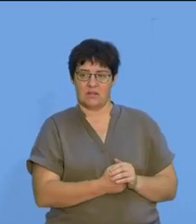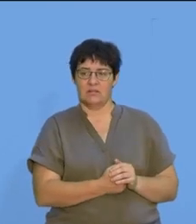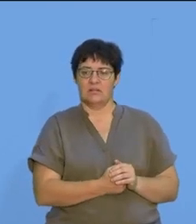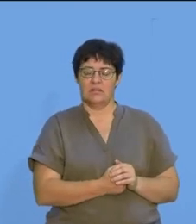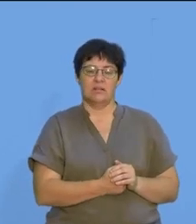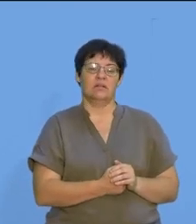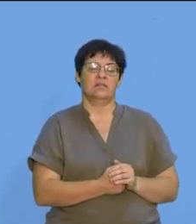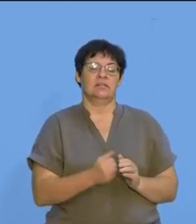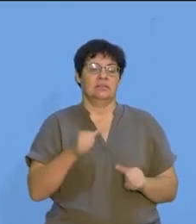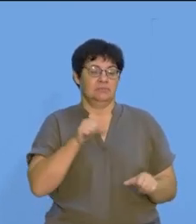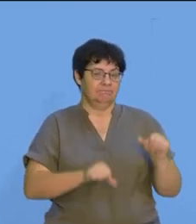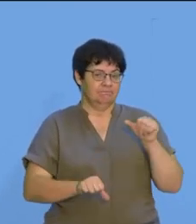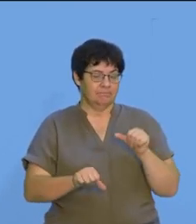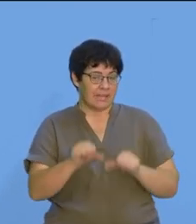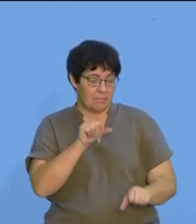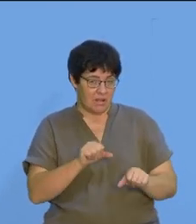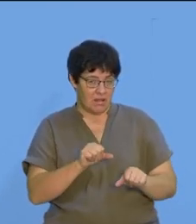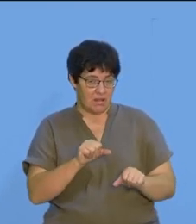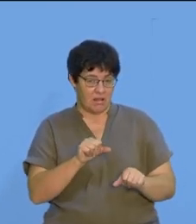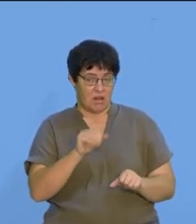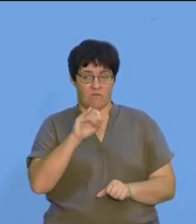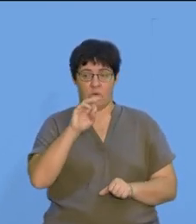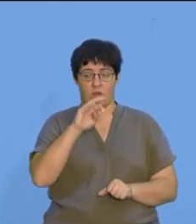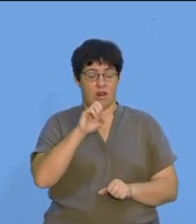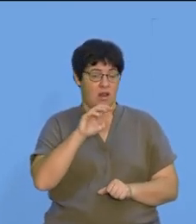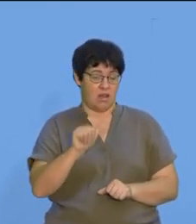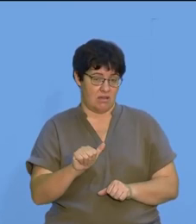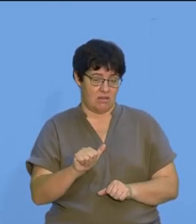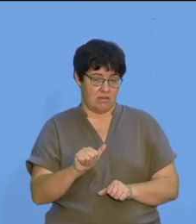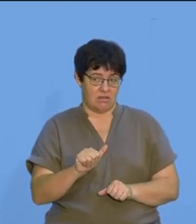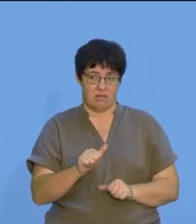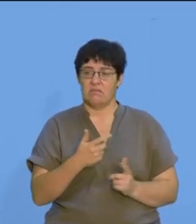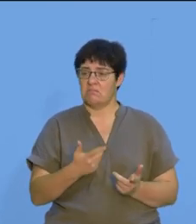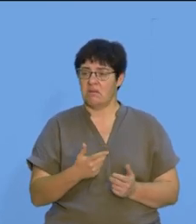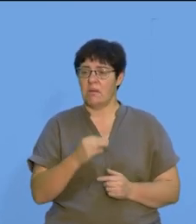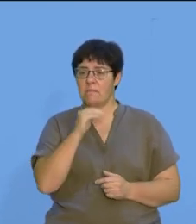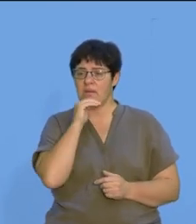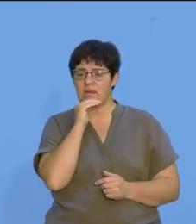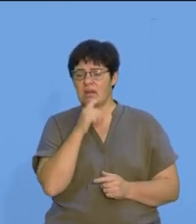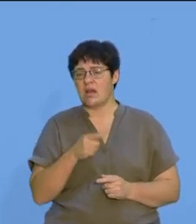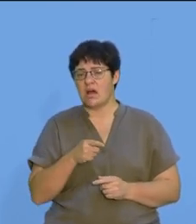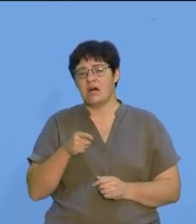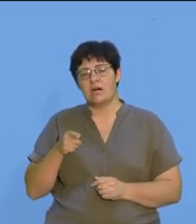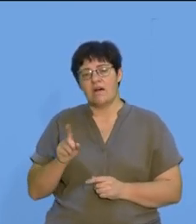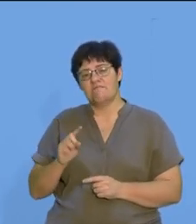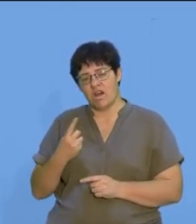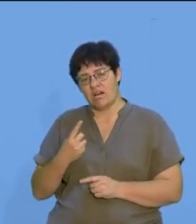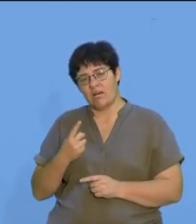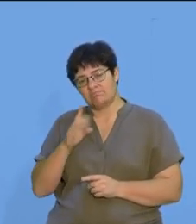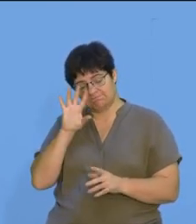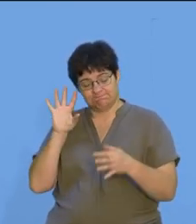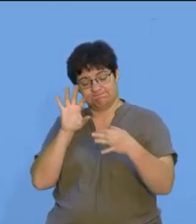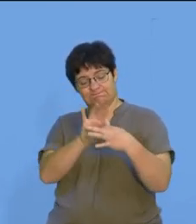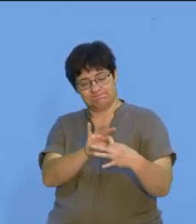chemical formulae, okay? There is no way that we can talk chemical formulae without making reference to the periodic table